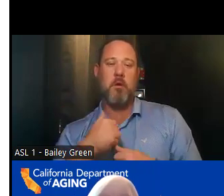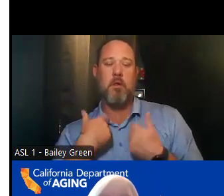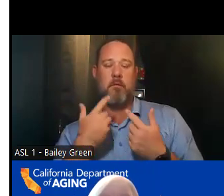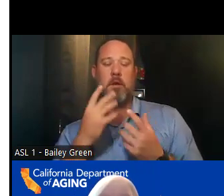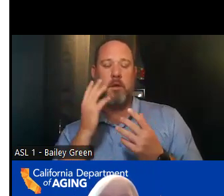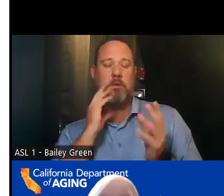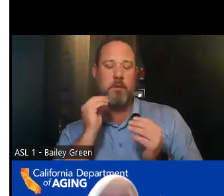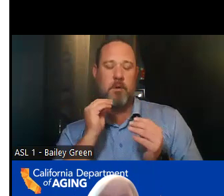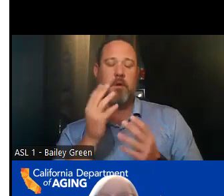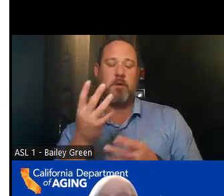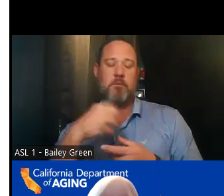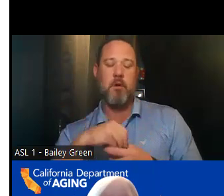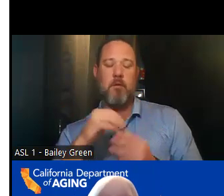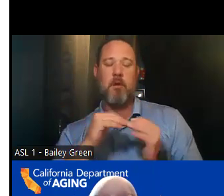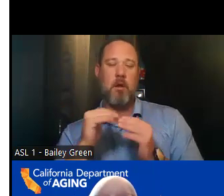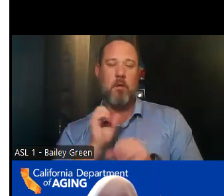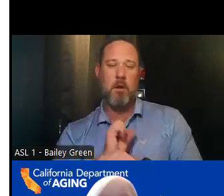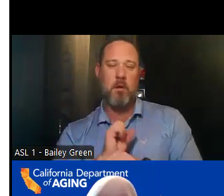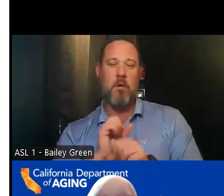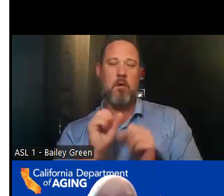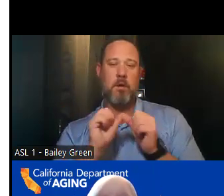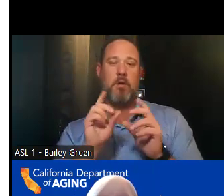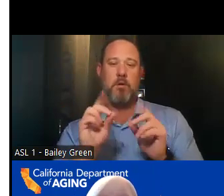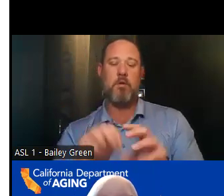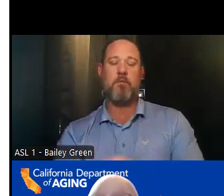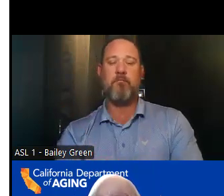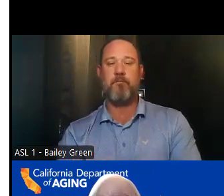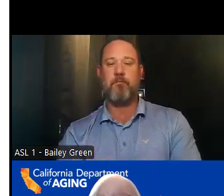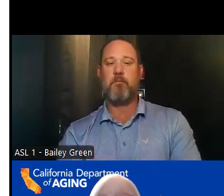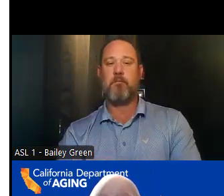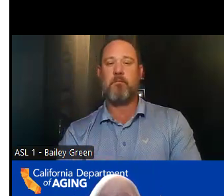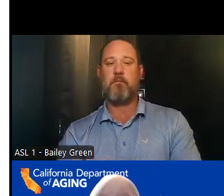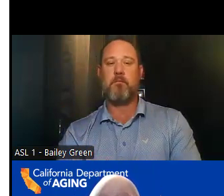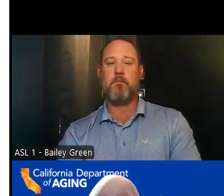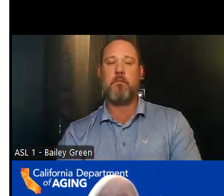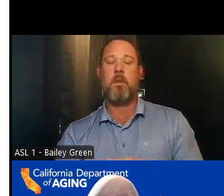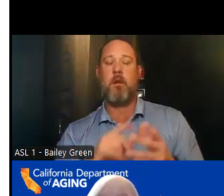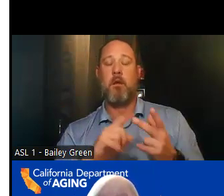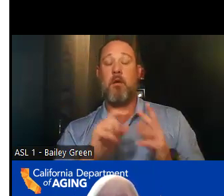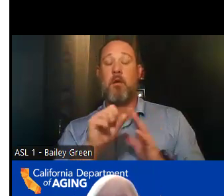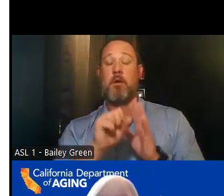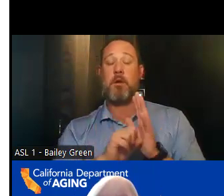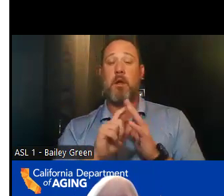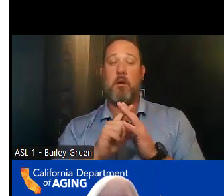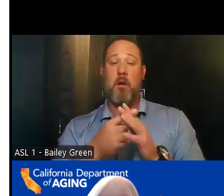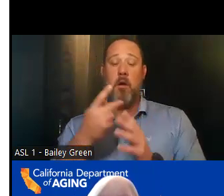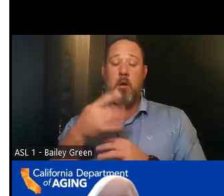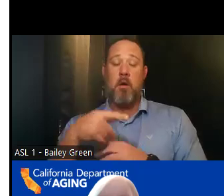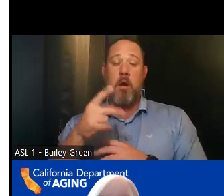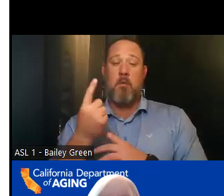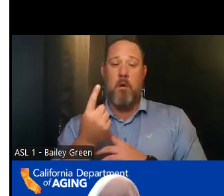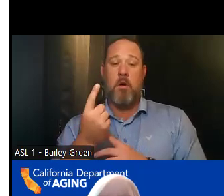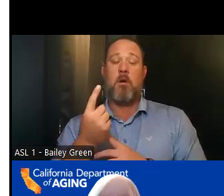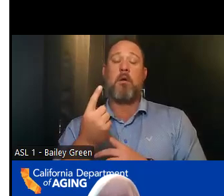experience is part of the equity work that we continue to do together. Third, as the state implements Proposition 1 and